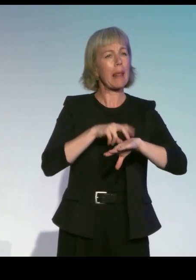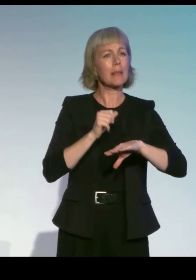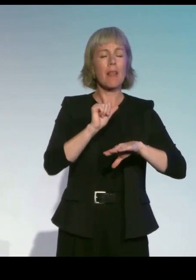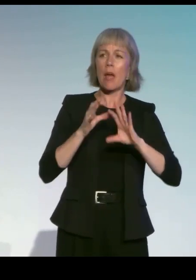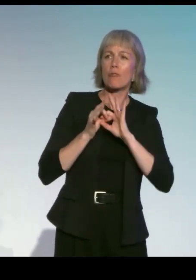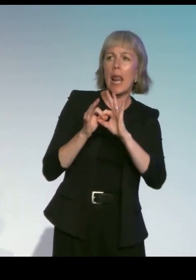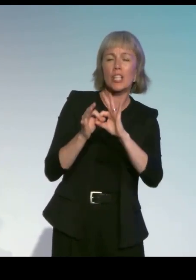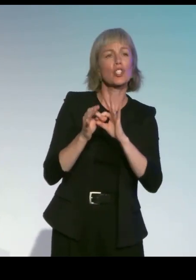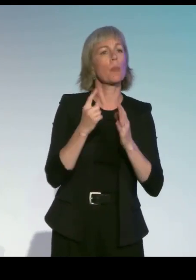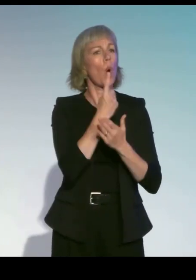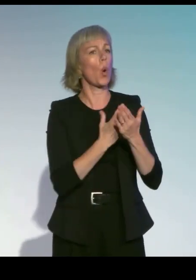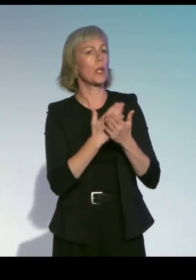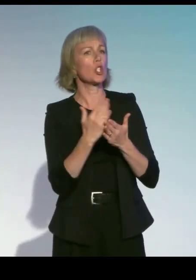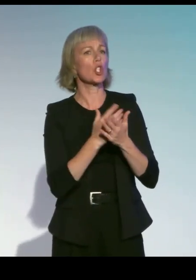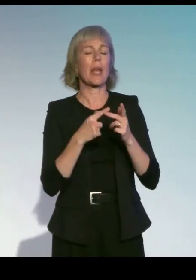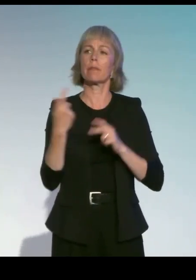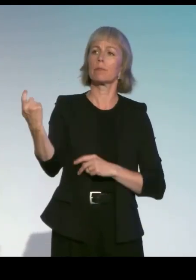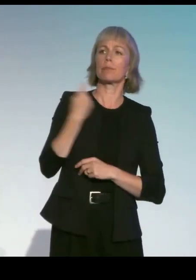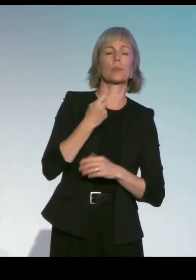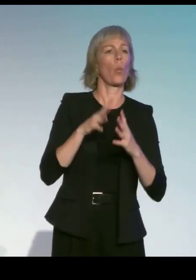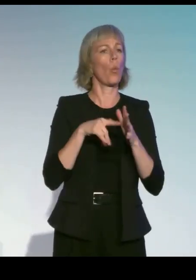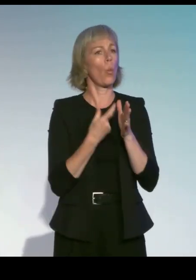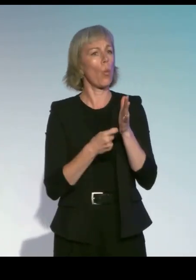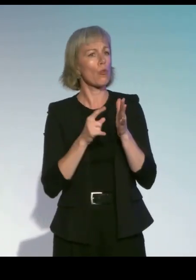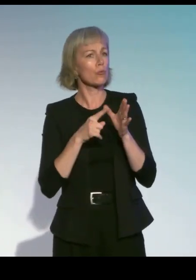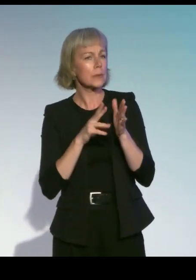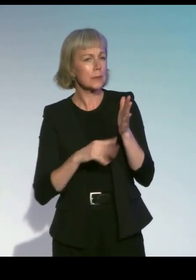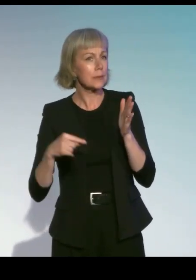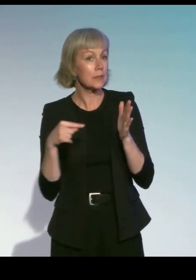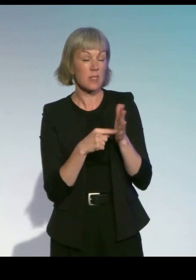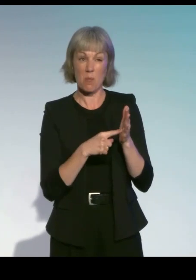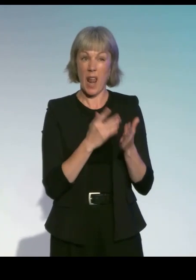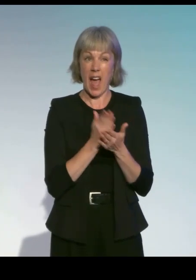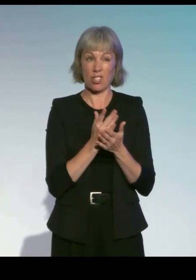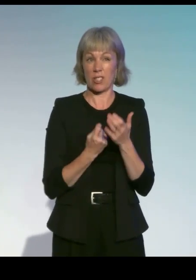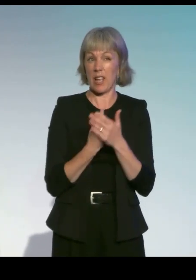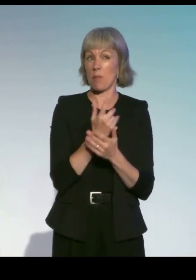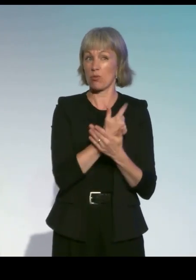with law enforcement in case of a warrant or a court order or subpoena, which is not general practice.